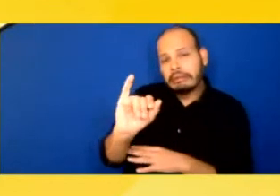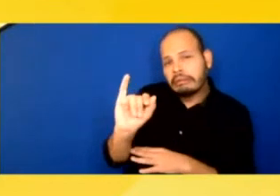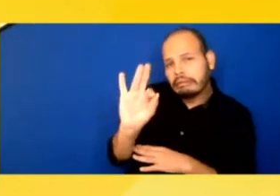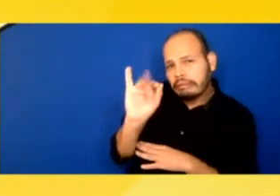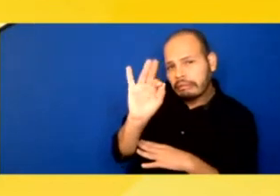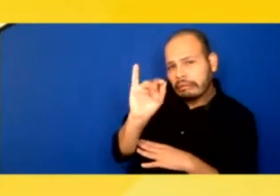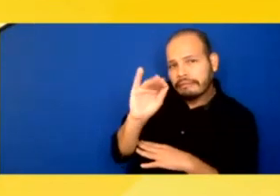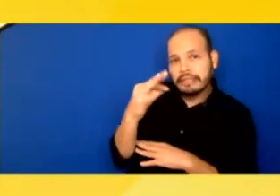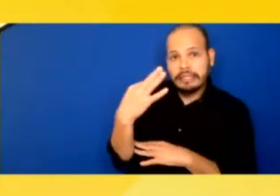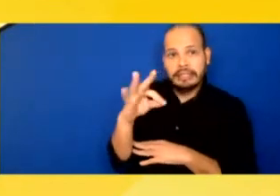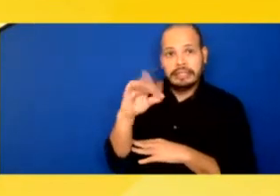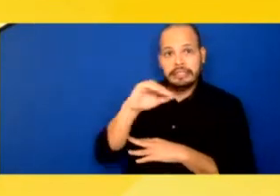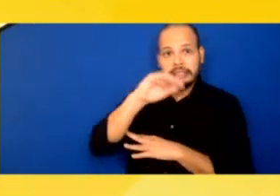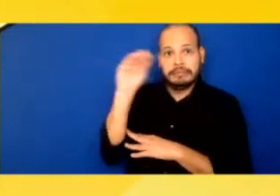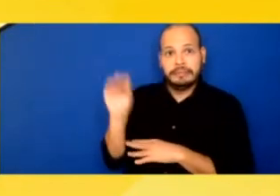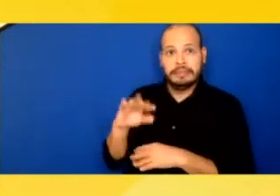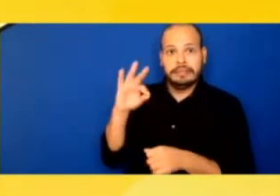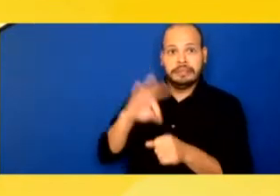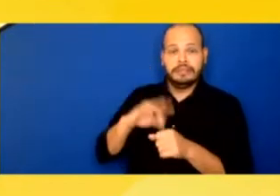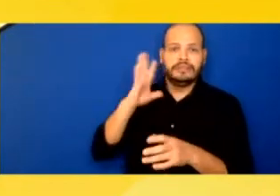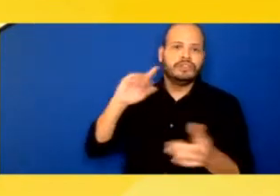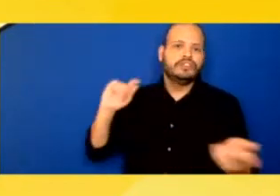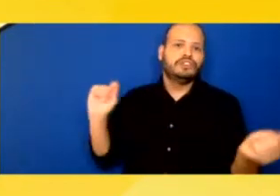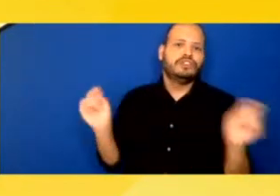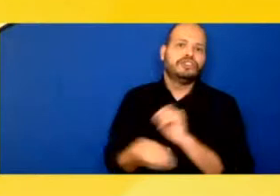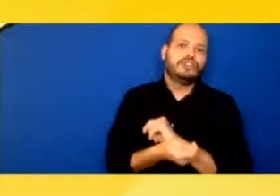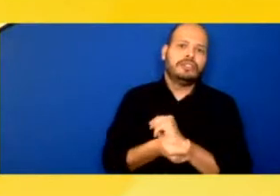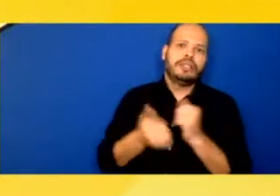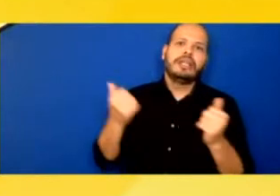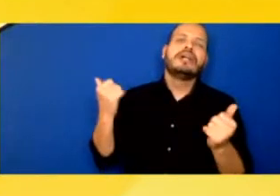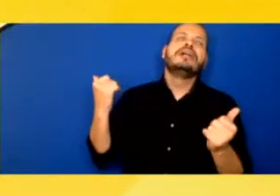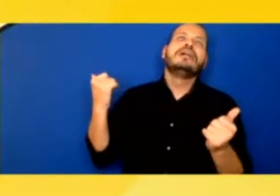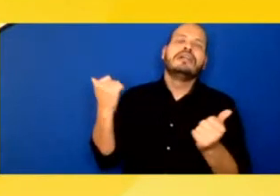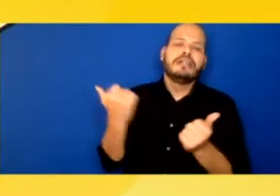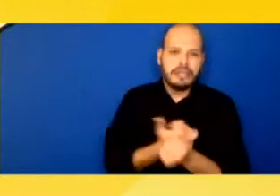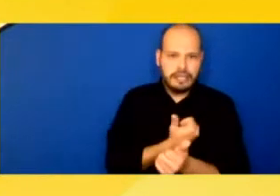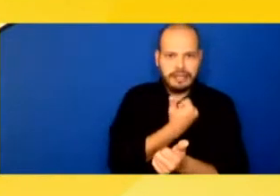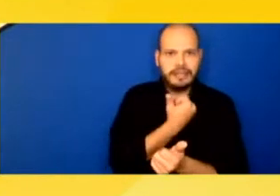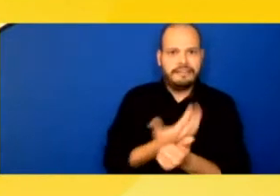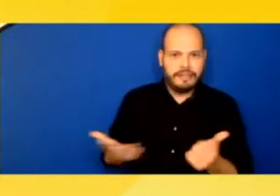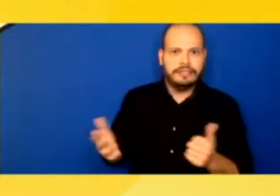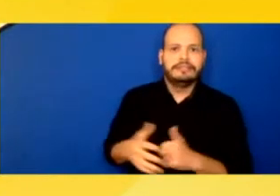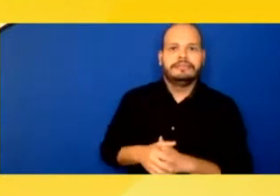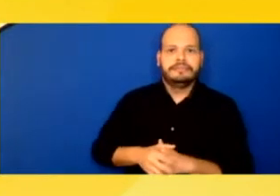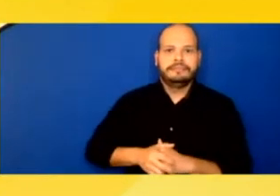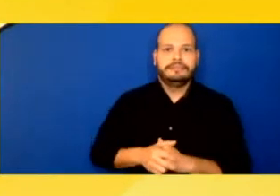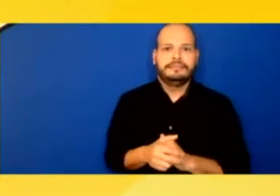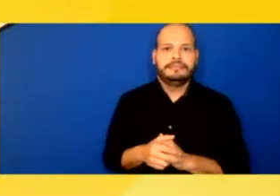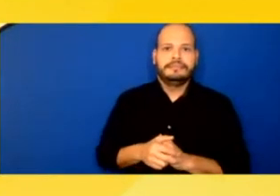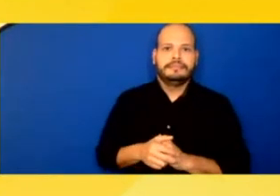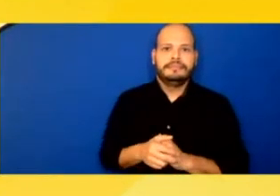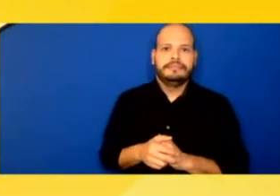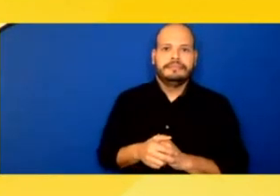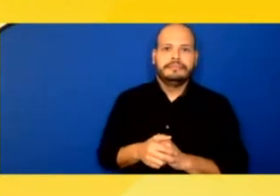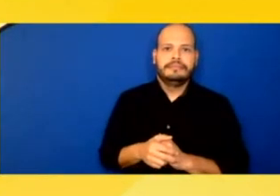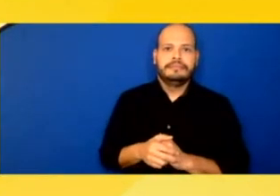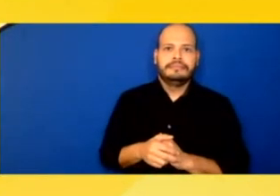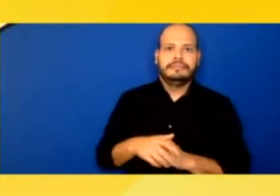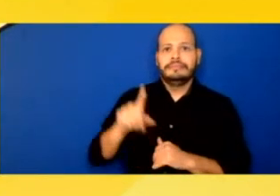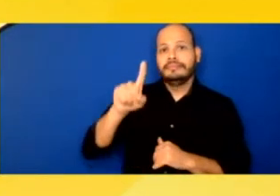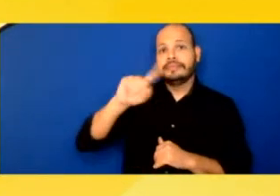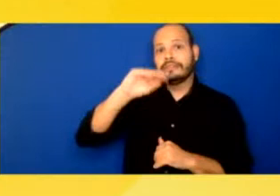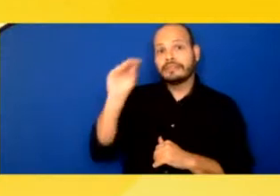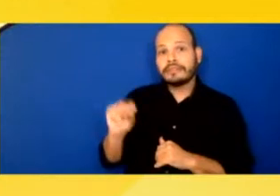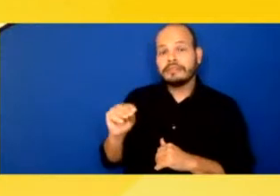time. And just 1 to 19%, 1% in Michigan, 7% in Florida, 19% in North